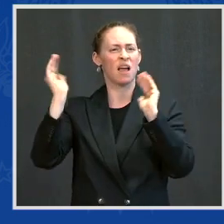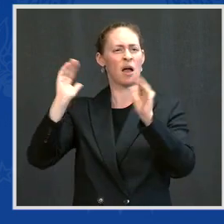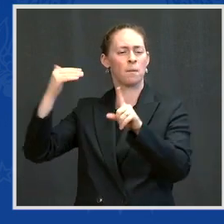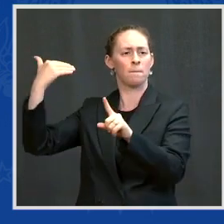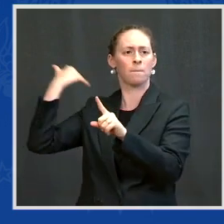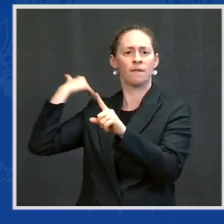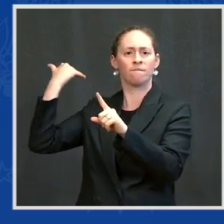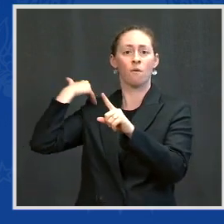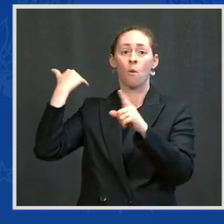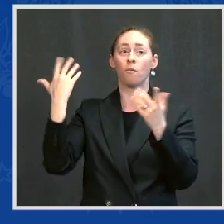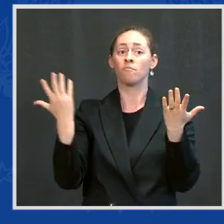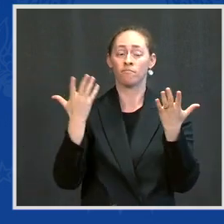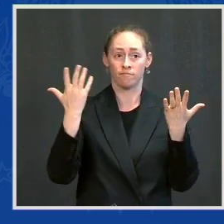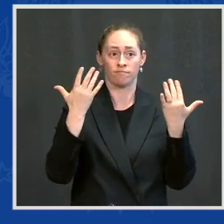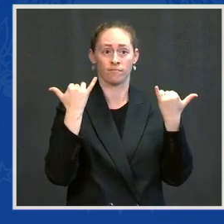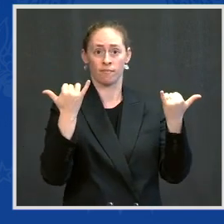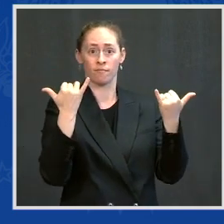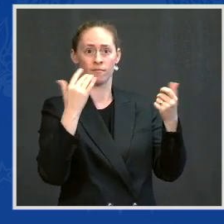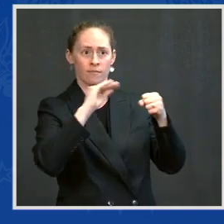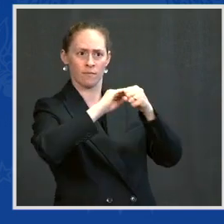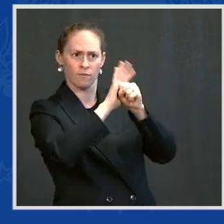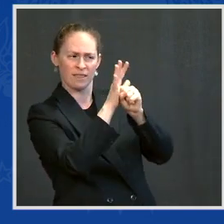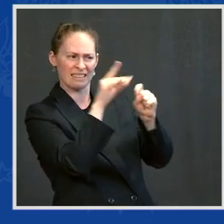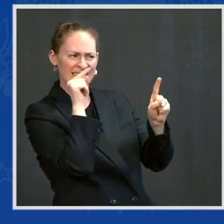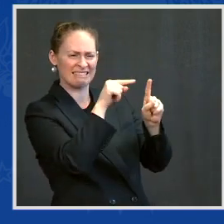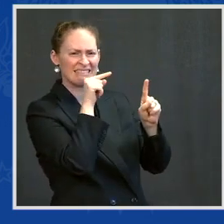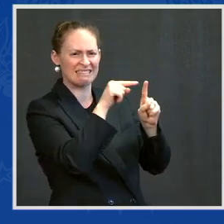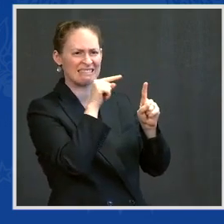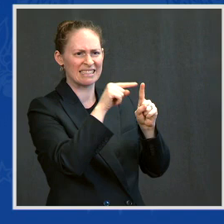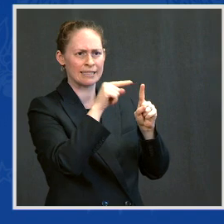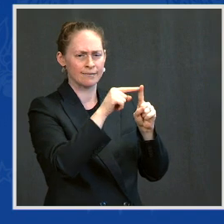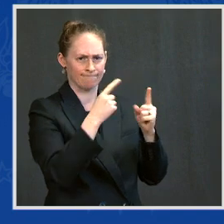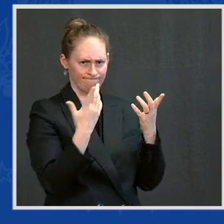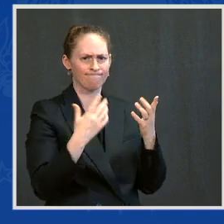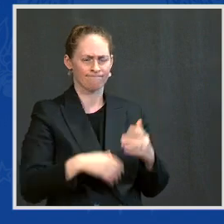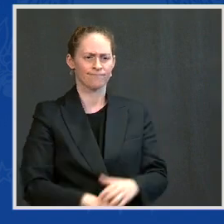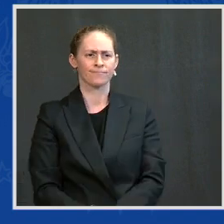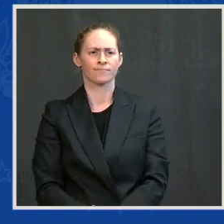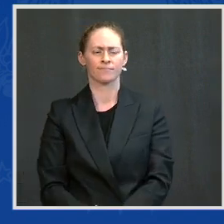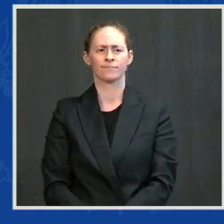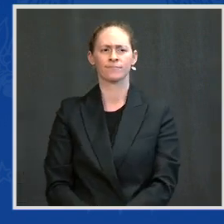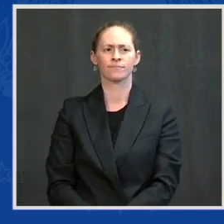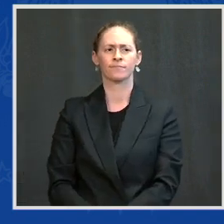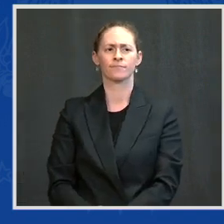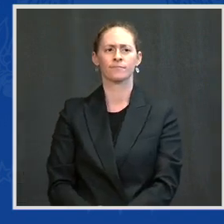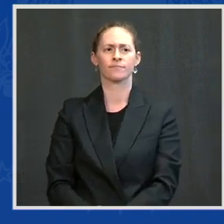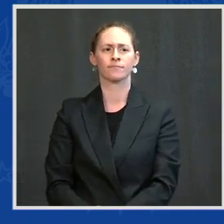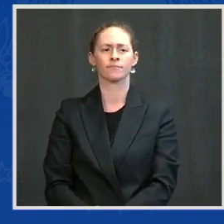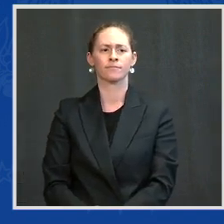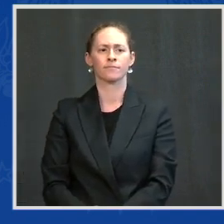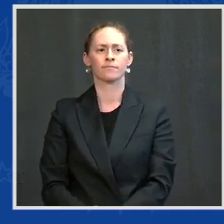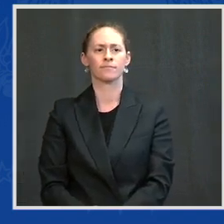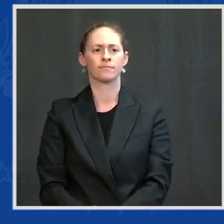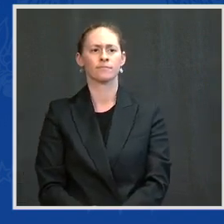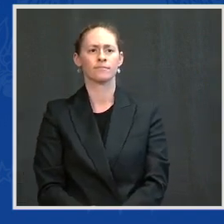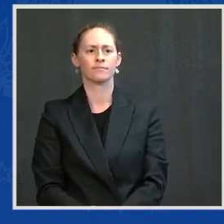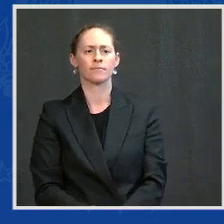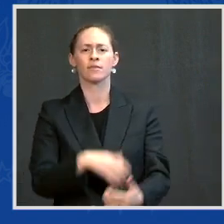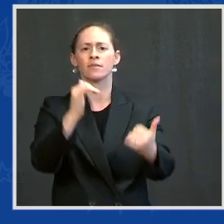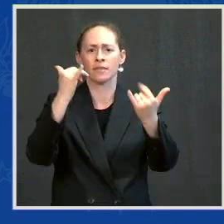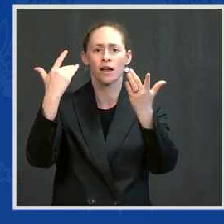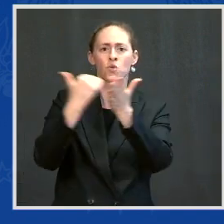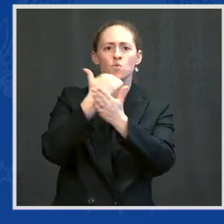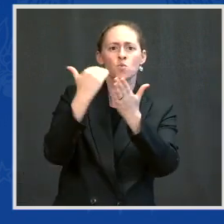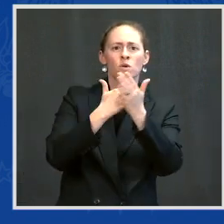most urgent task, we pledge to pool our strength together. America's advanced technologies and Korea's production capabilities will